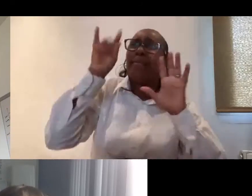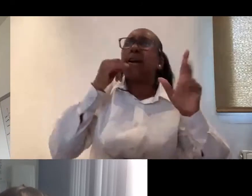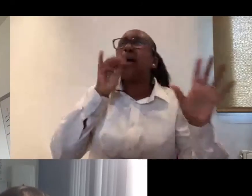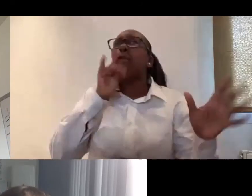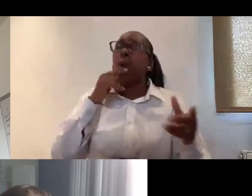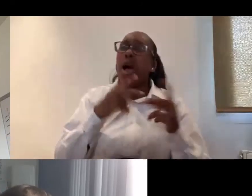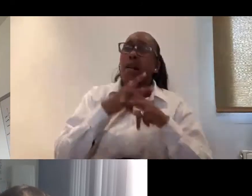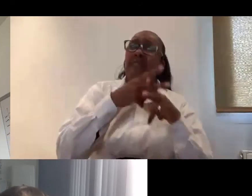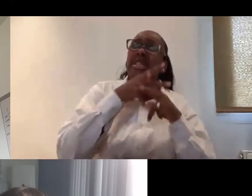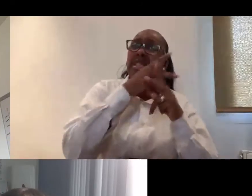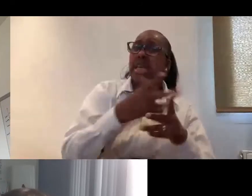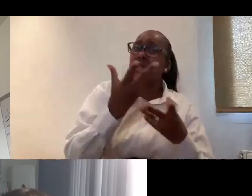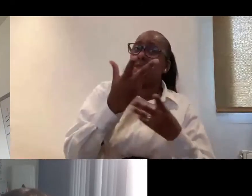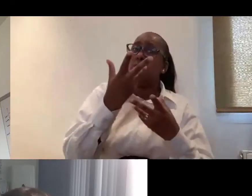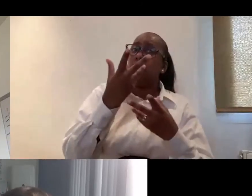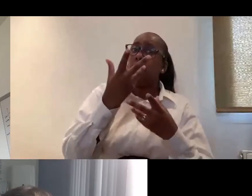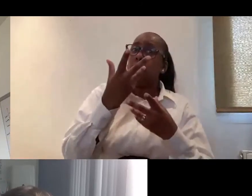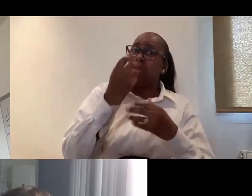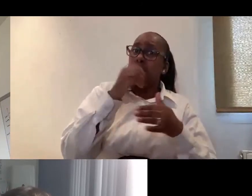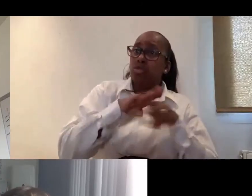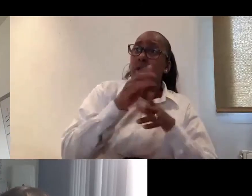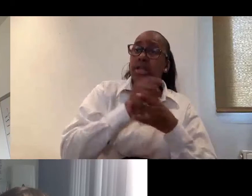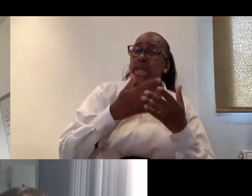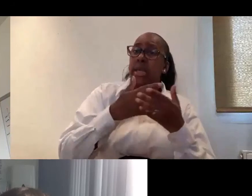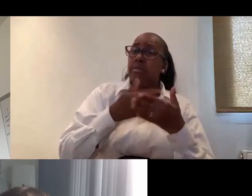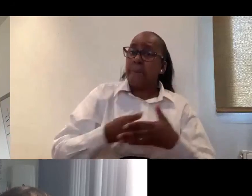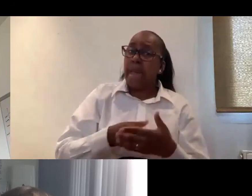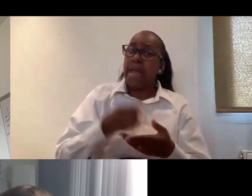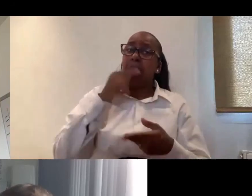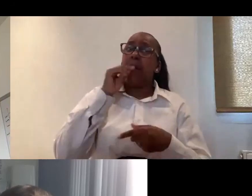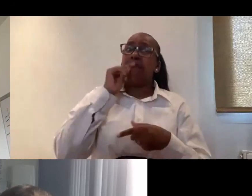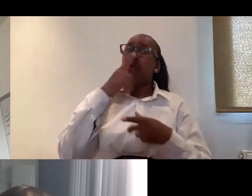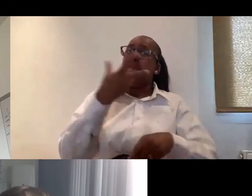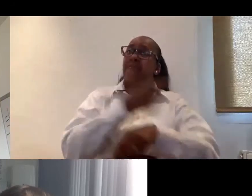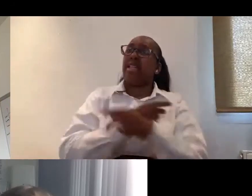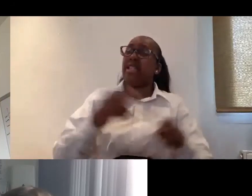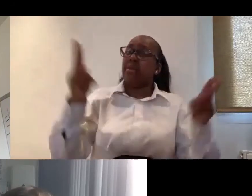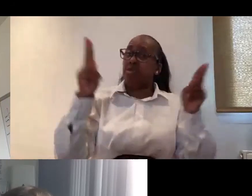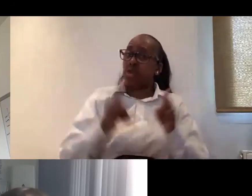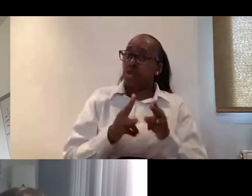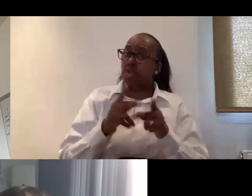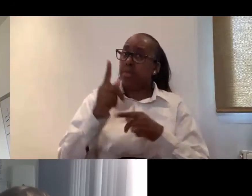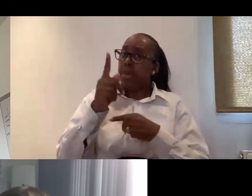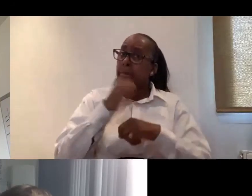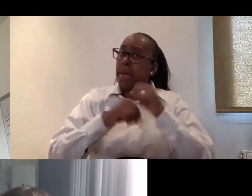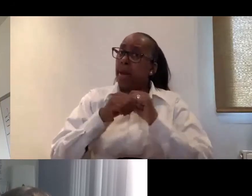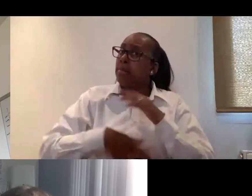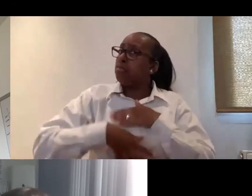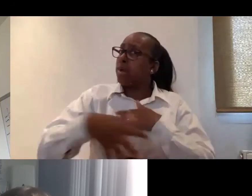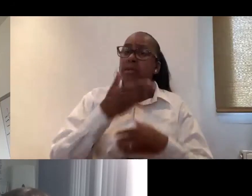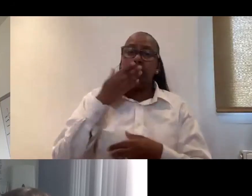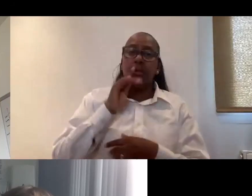fertility clinic, if they're struggling to conceive, that vaccination will somehow reduce their chances. That's not the case, and there's no evidence that